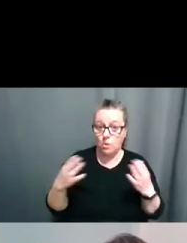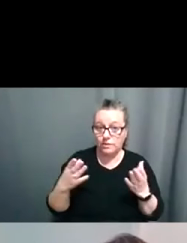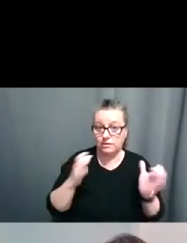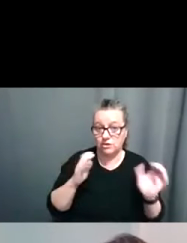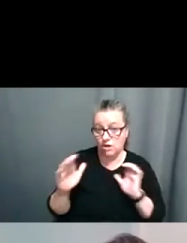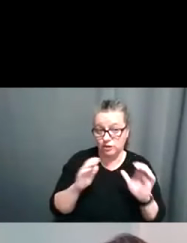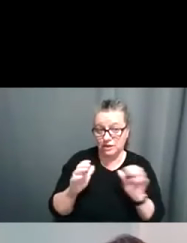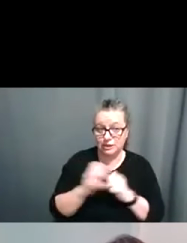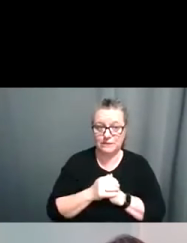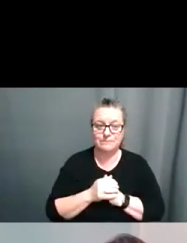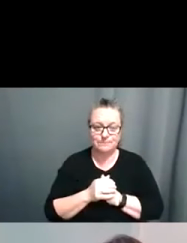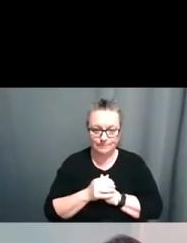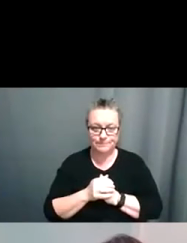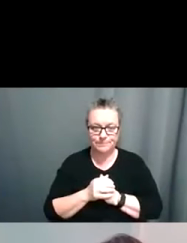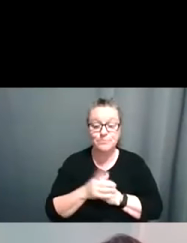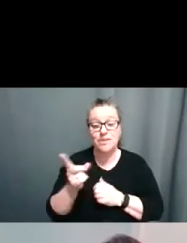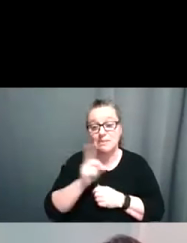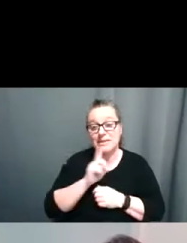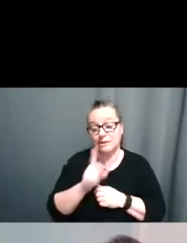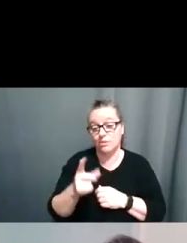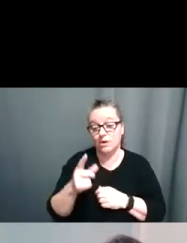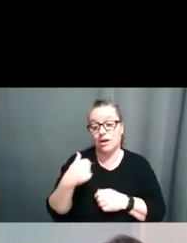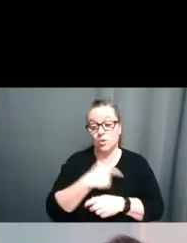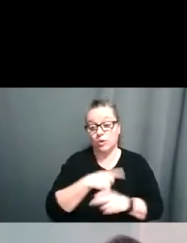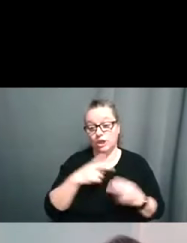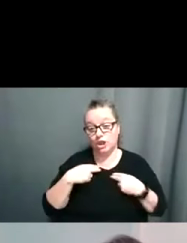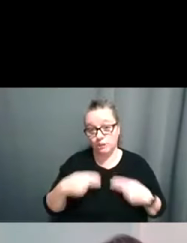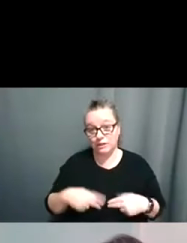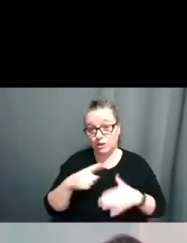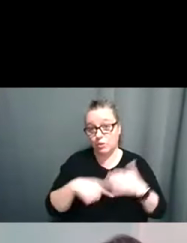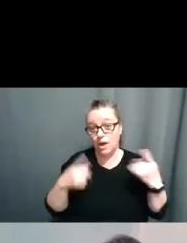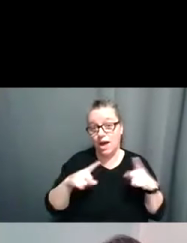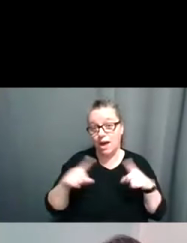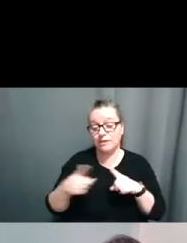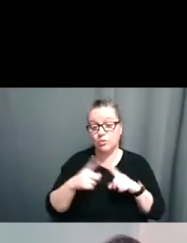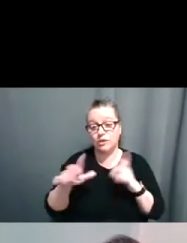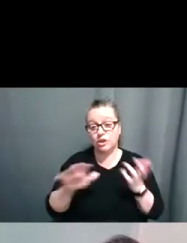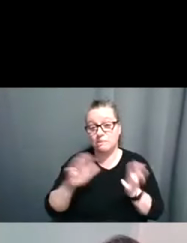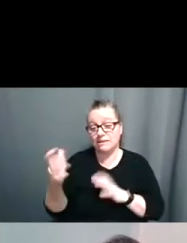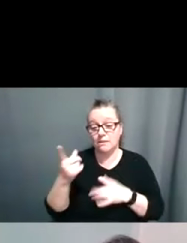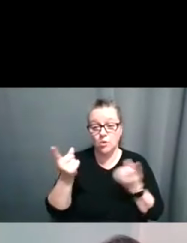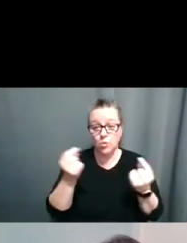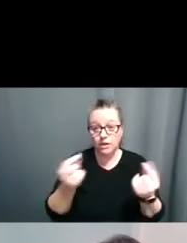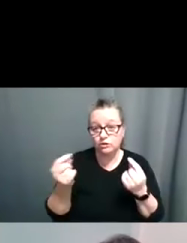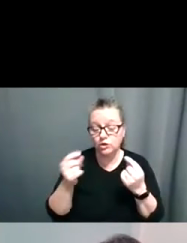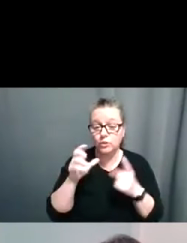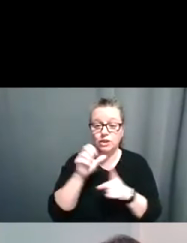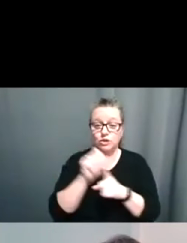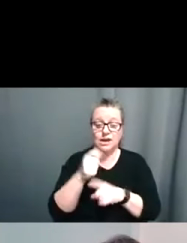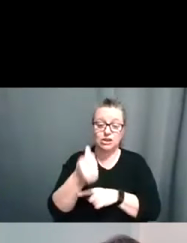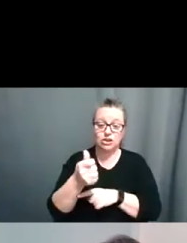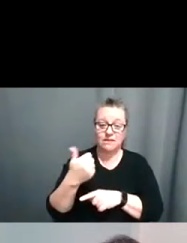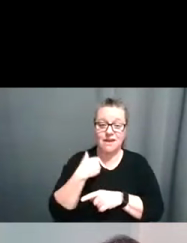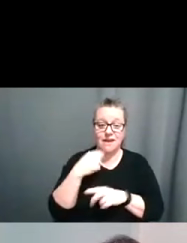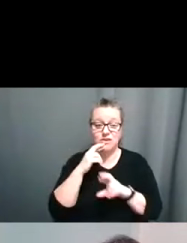So let's be real though, right? Because we're humans and we're not quite there yet. So what happens when you screw it up? What do you do when you catch yourself having a